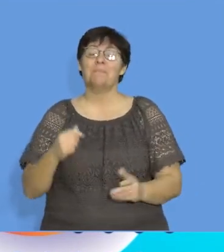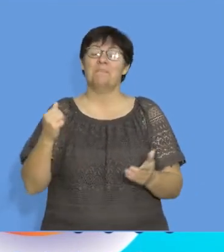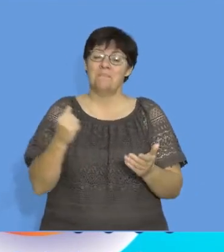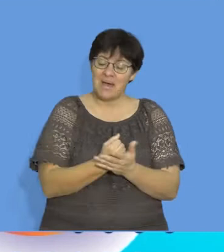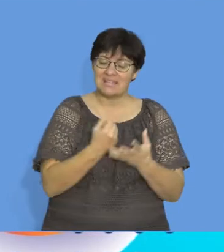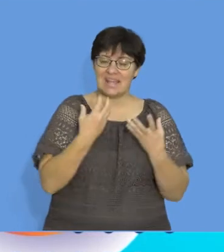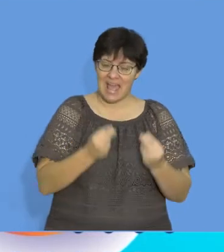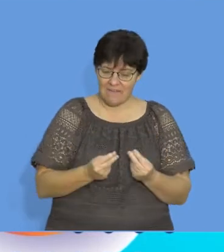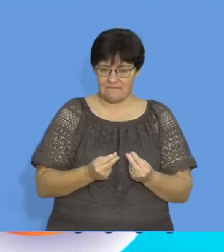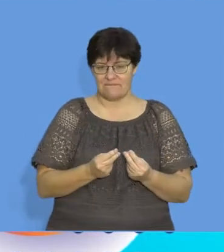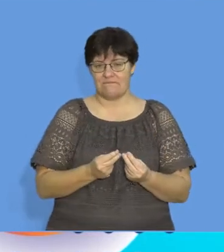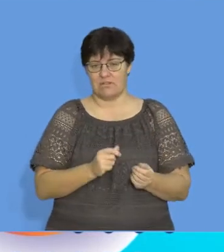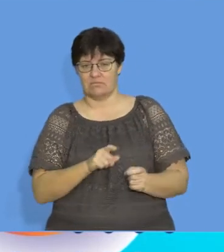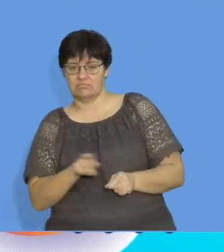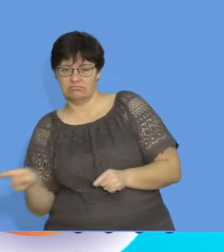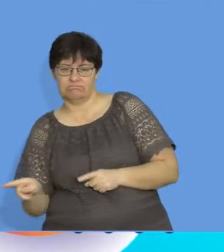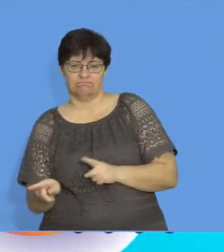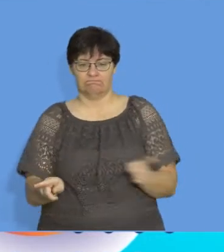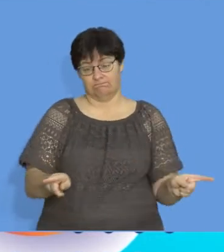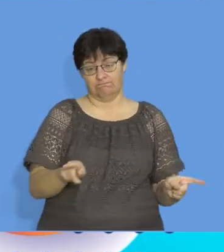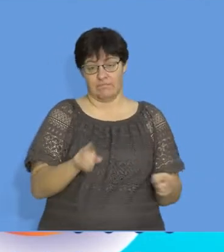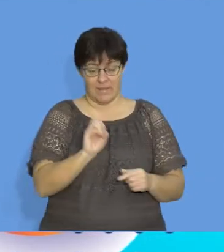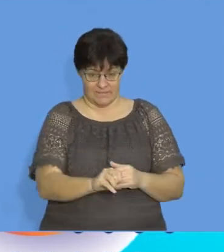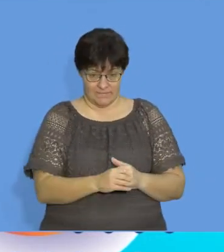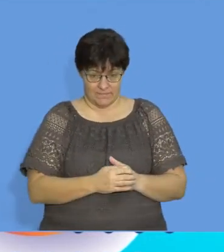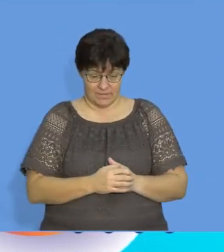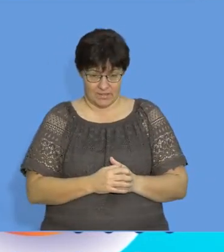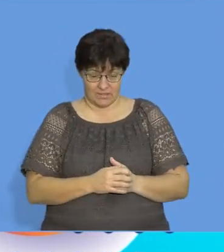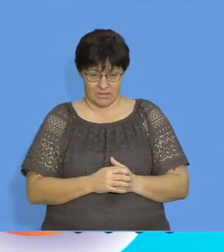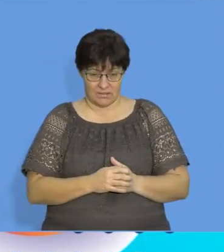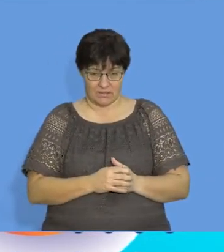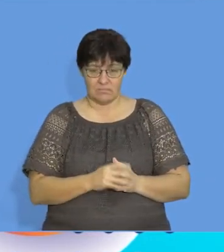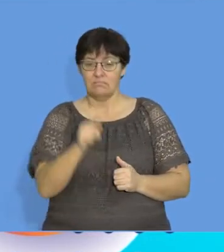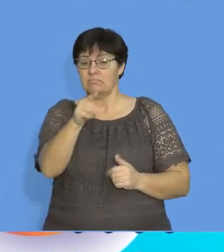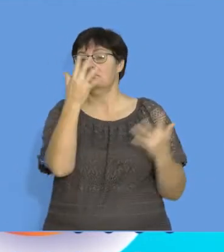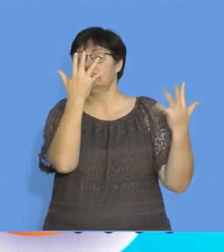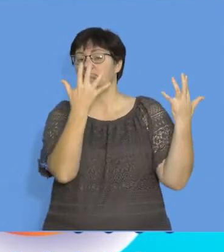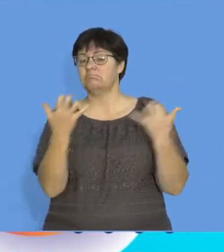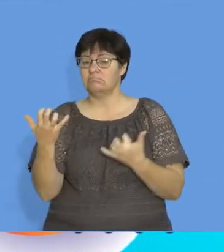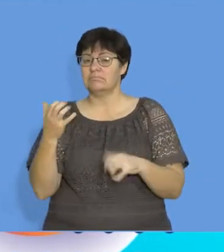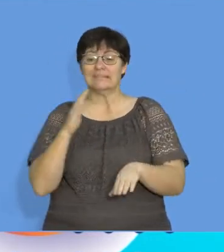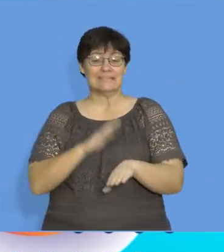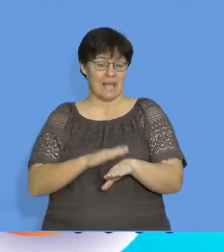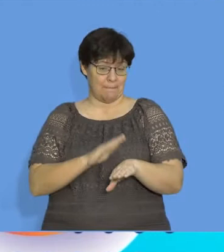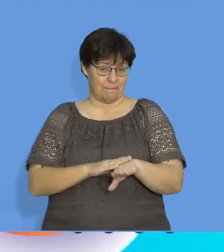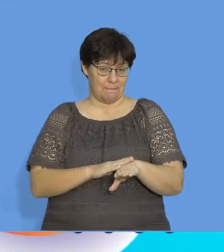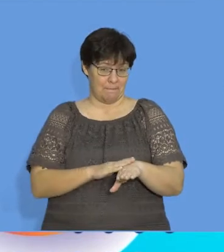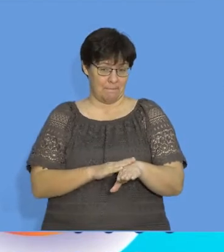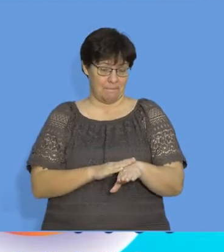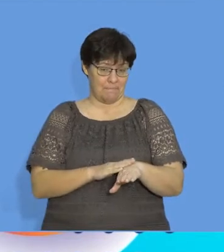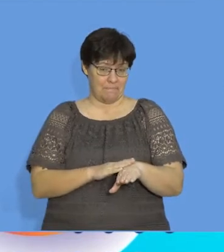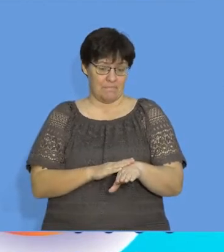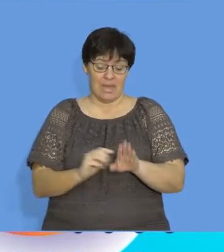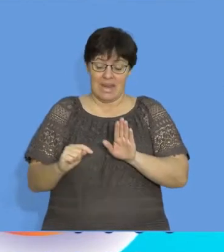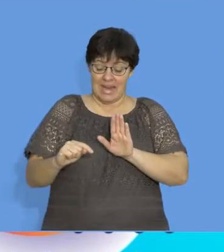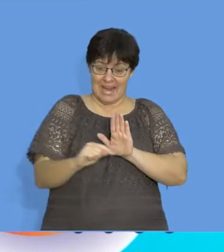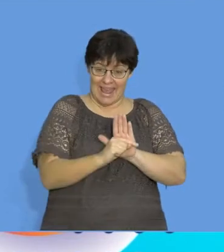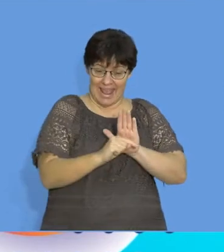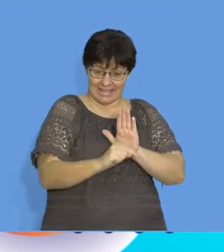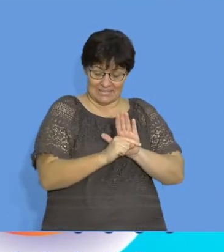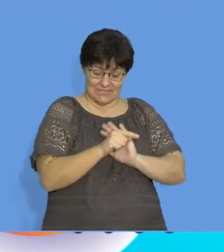must have a direction, okay? If you've calculated time and you got a